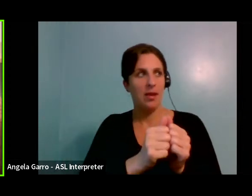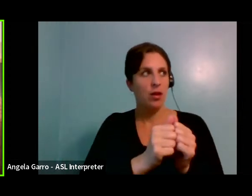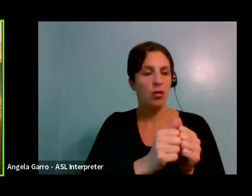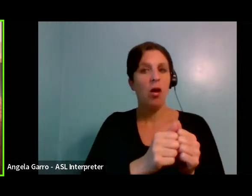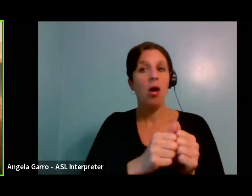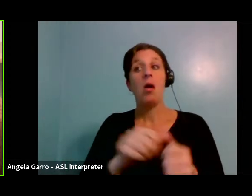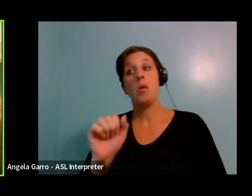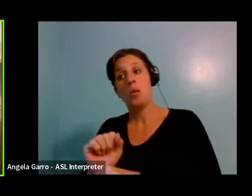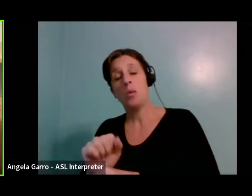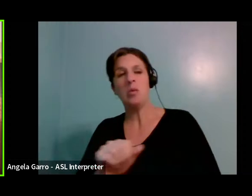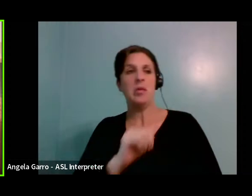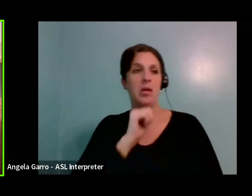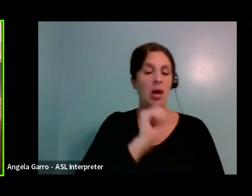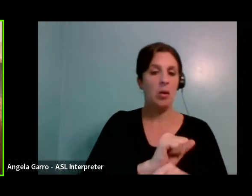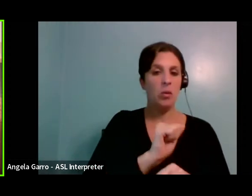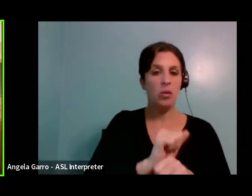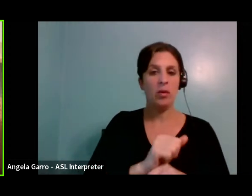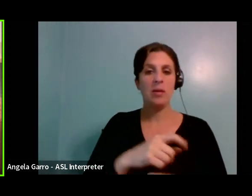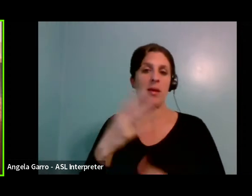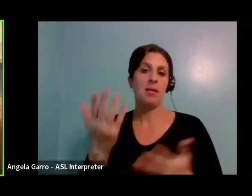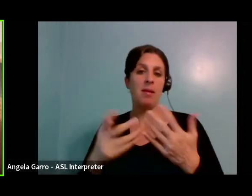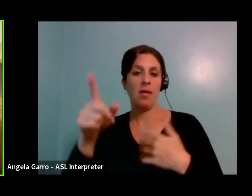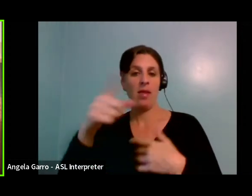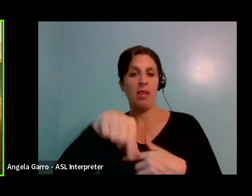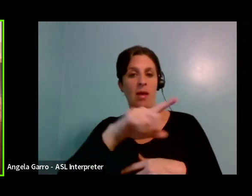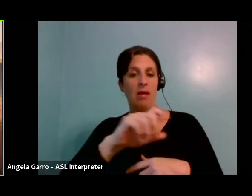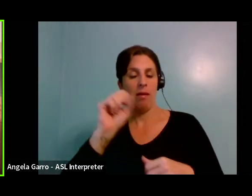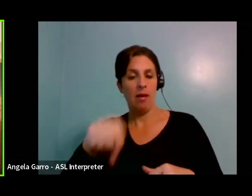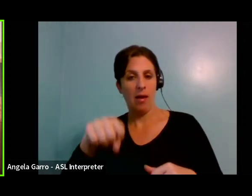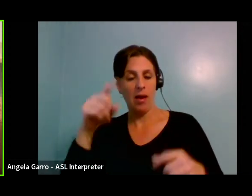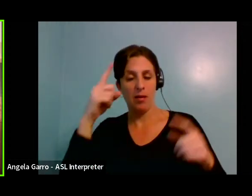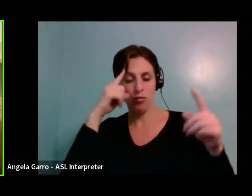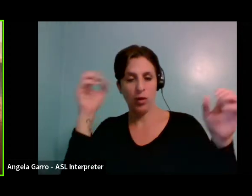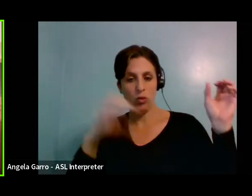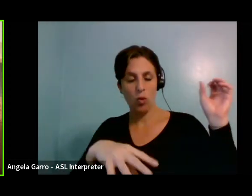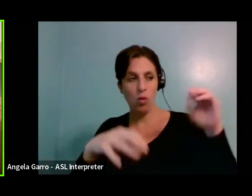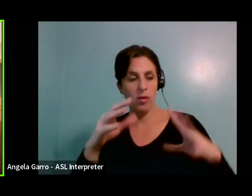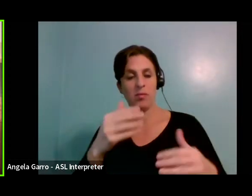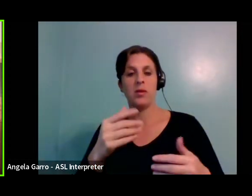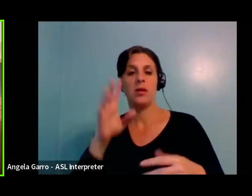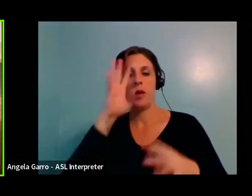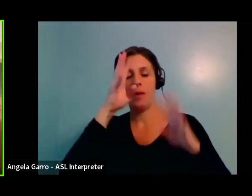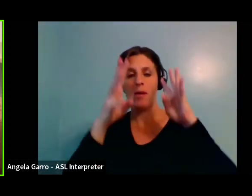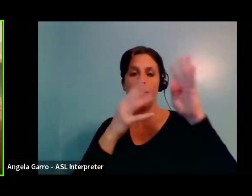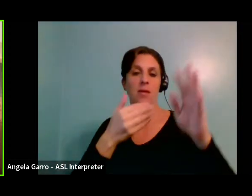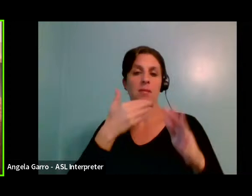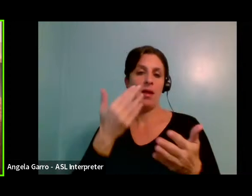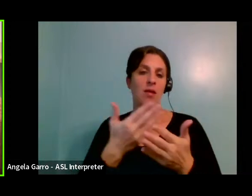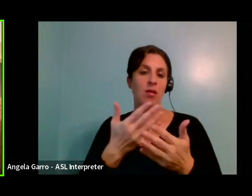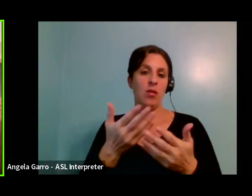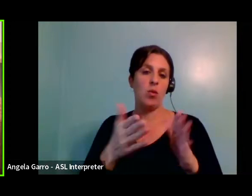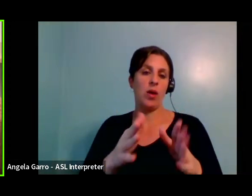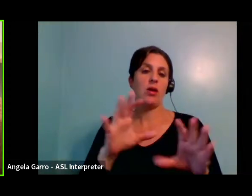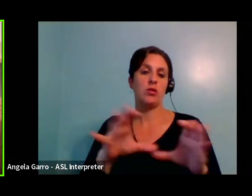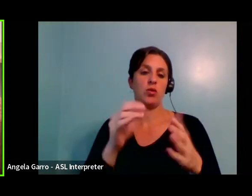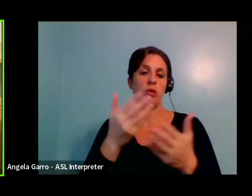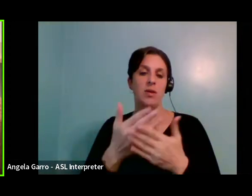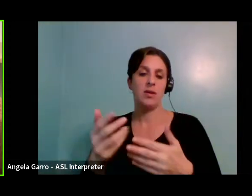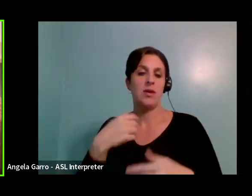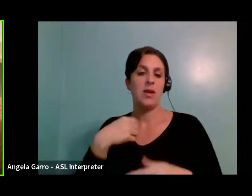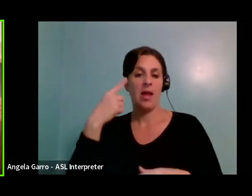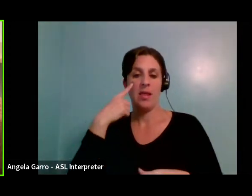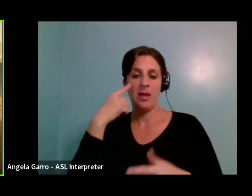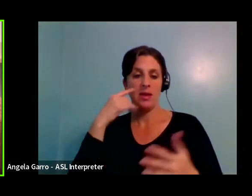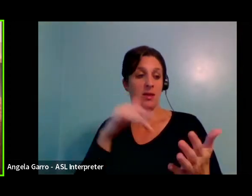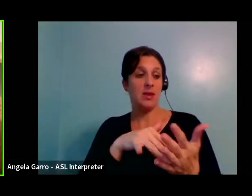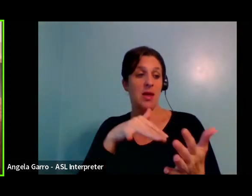work. Maybe they can brainstorm and come up with better ways to do things. You know? And I think study hall's always been a